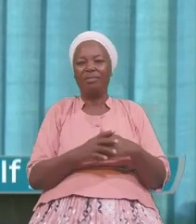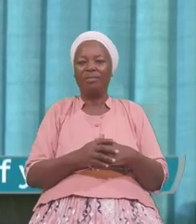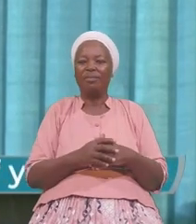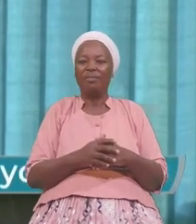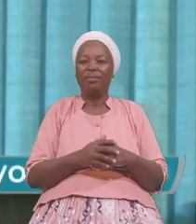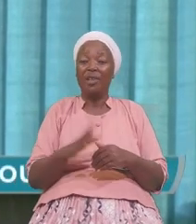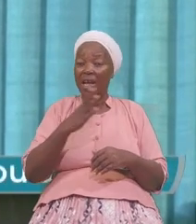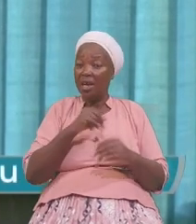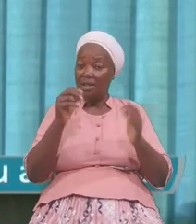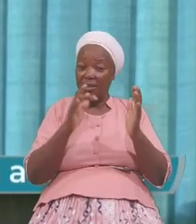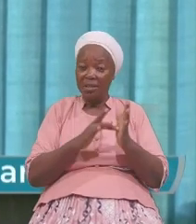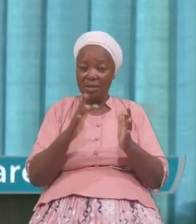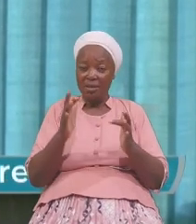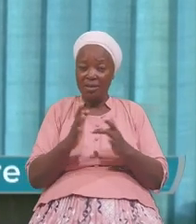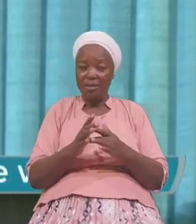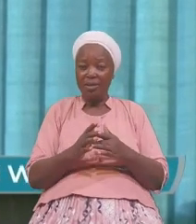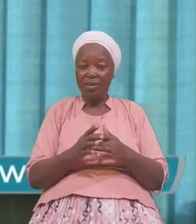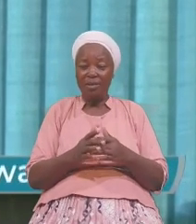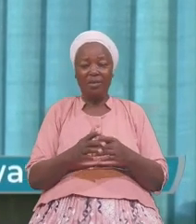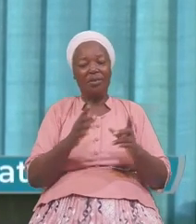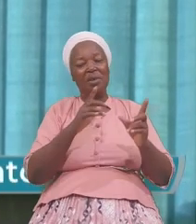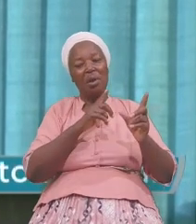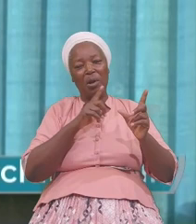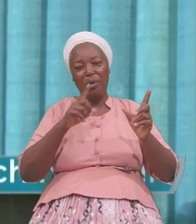And Jesus, Lord.